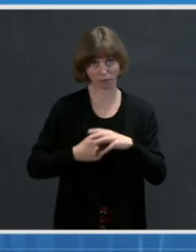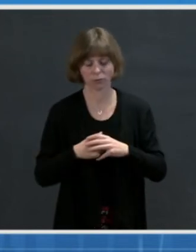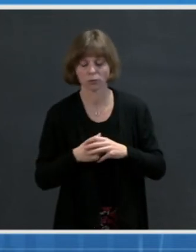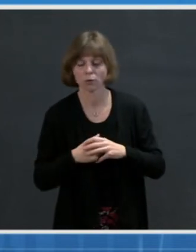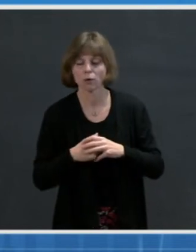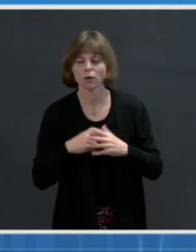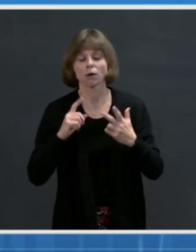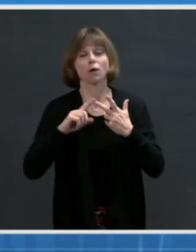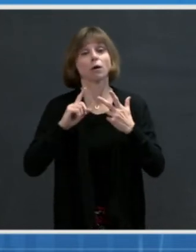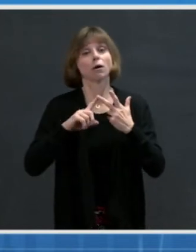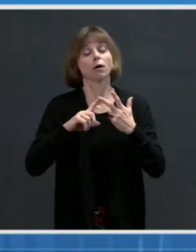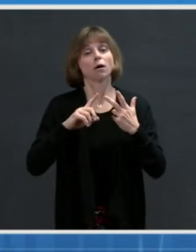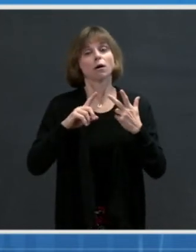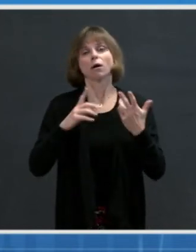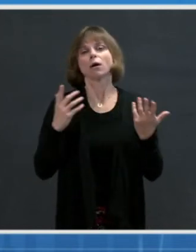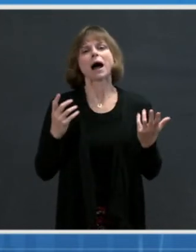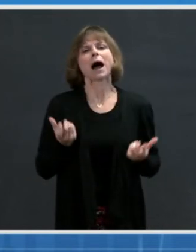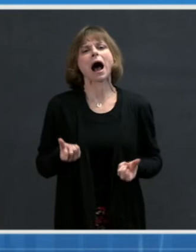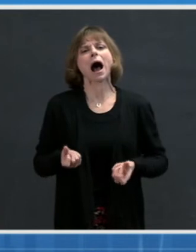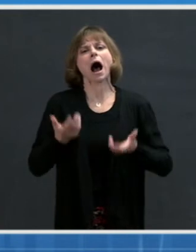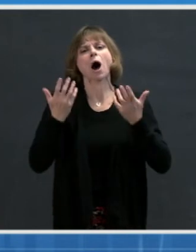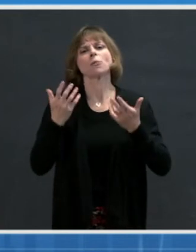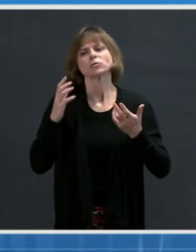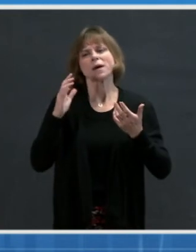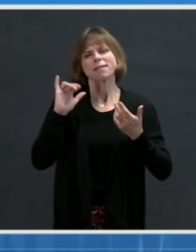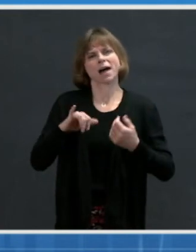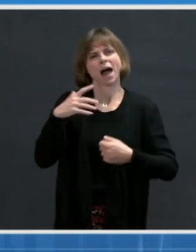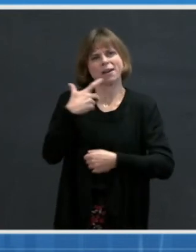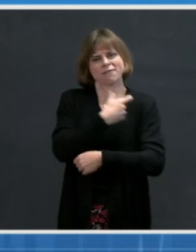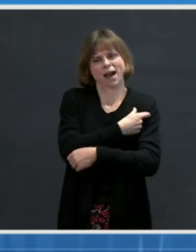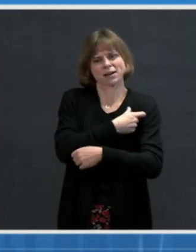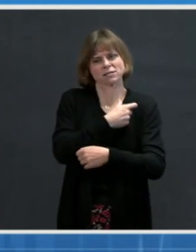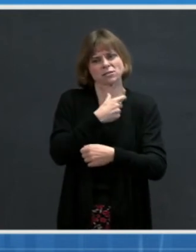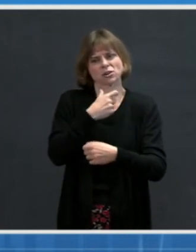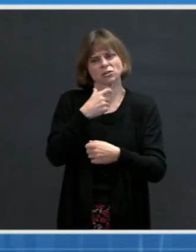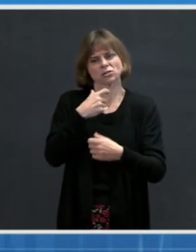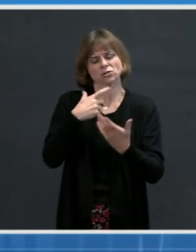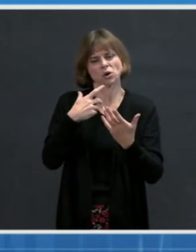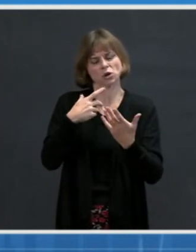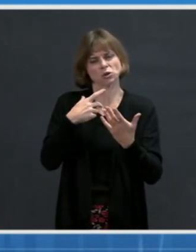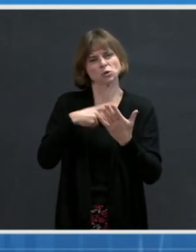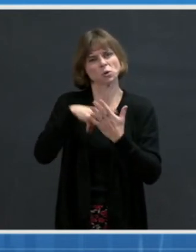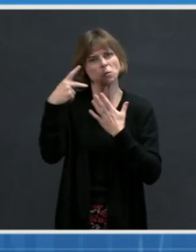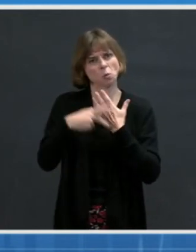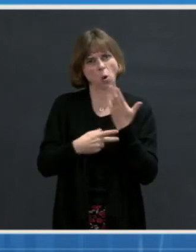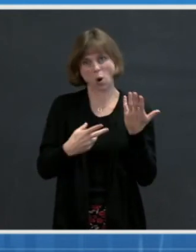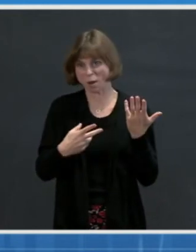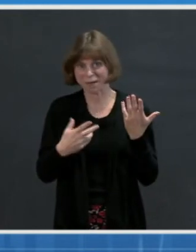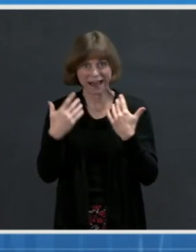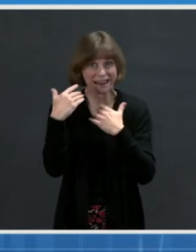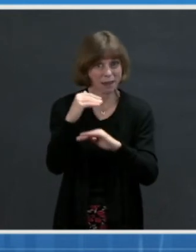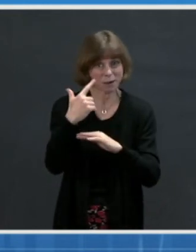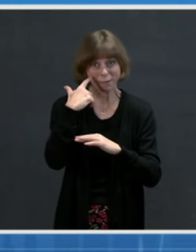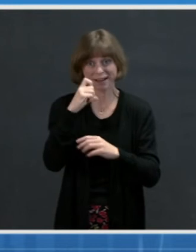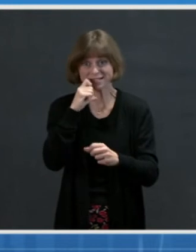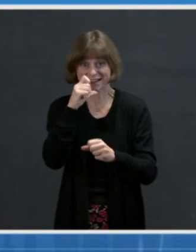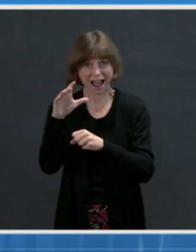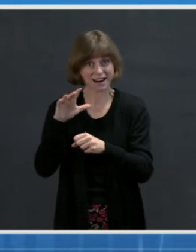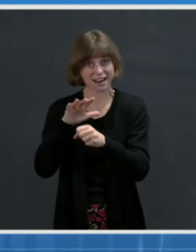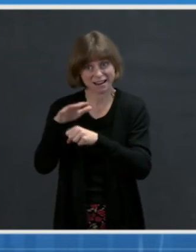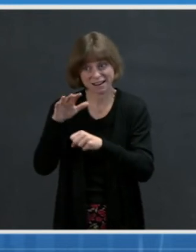what degree is the vaccination program really hobbled by lack of sites and vaccinators? Isn't lack of supply the